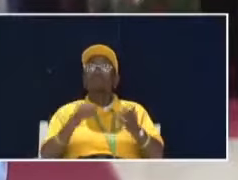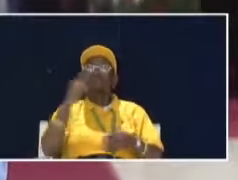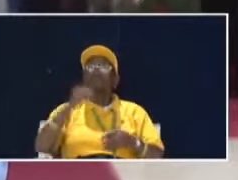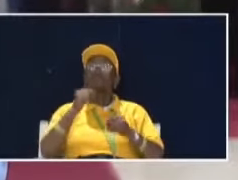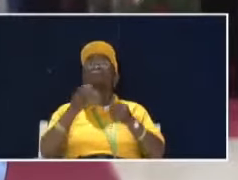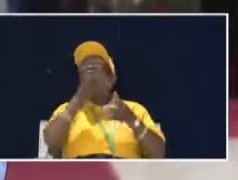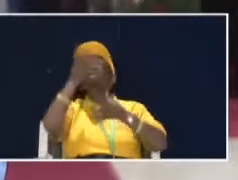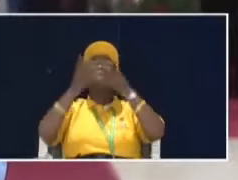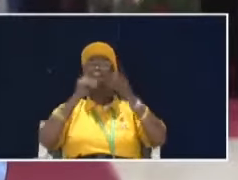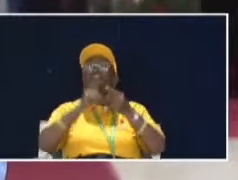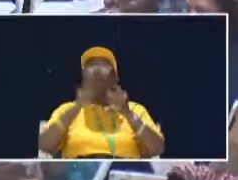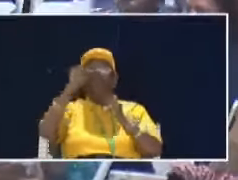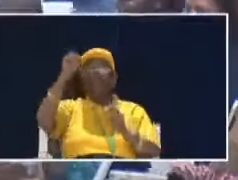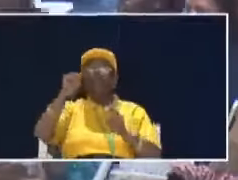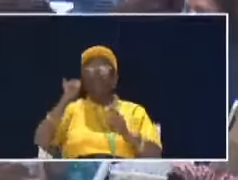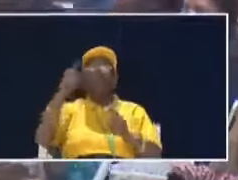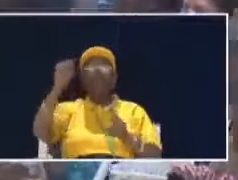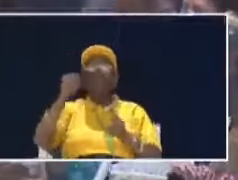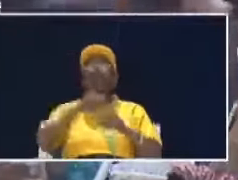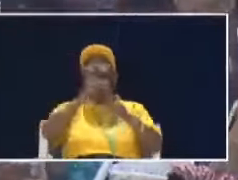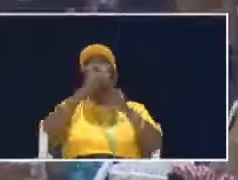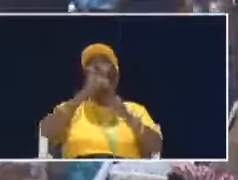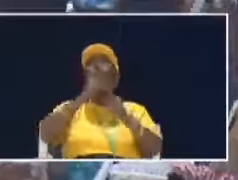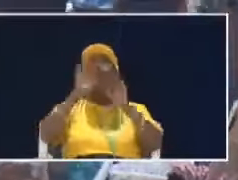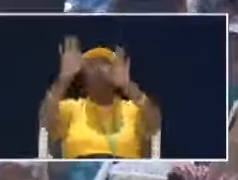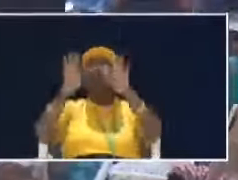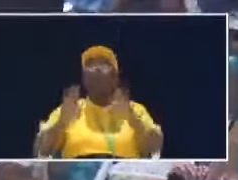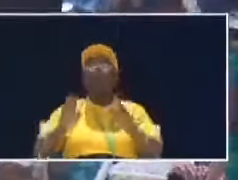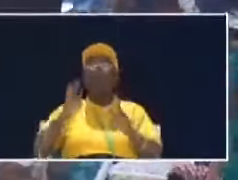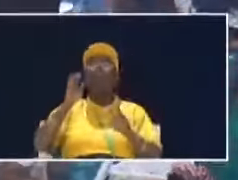said, I will give you three.